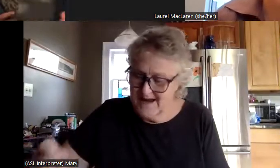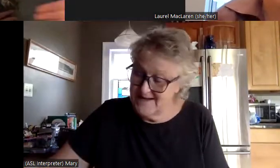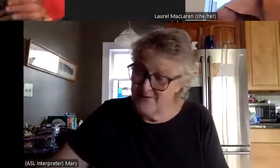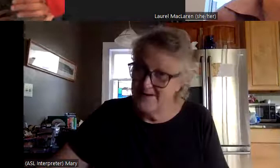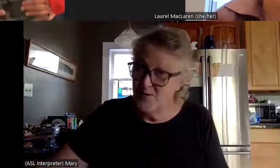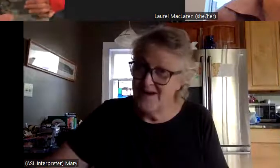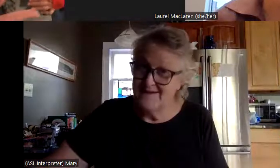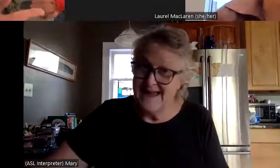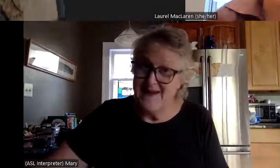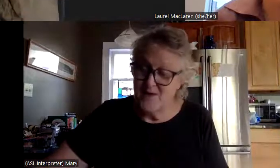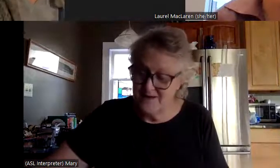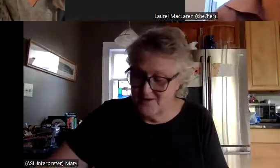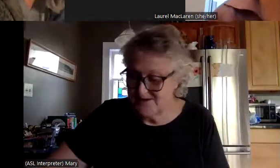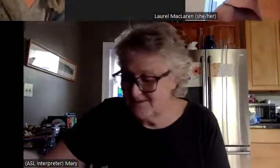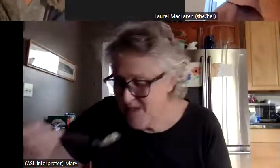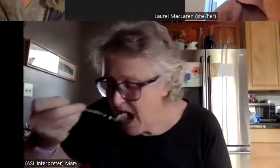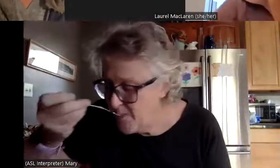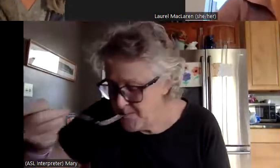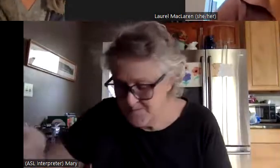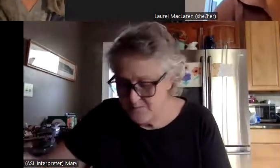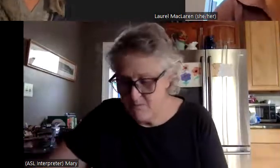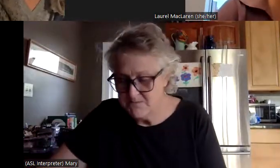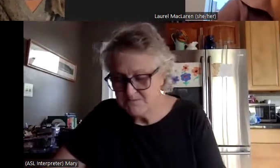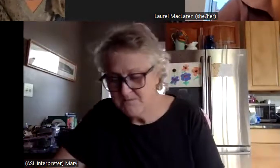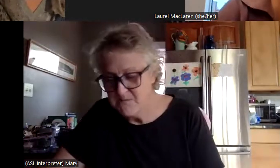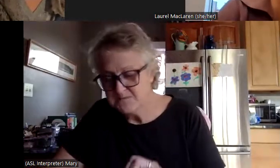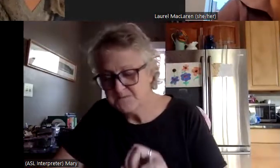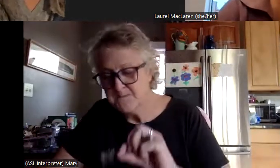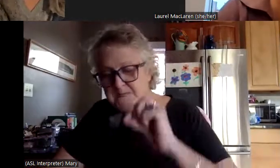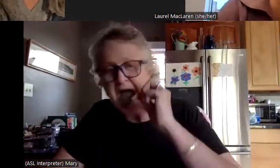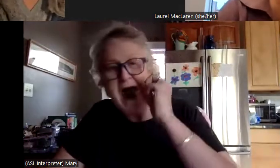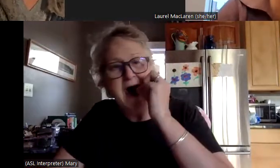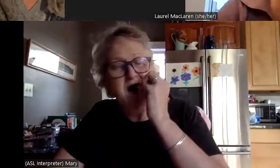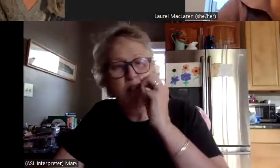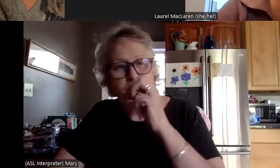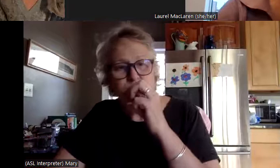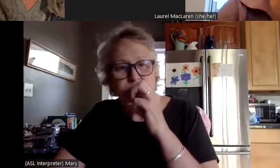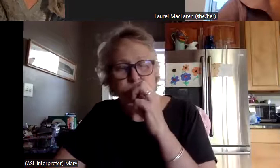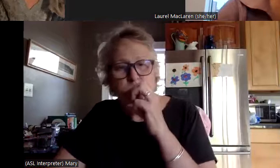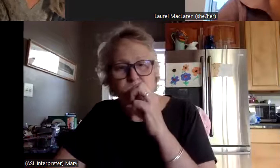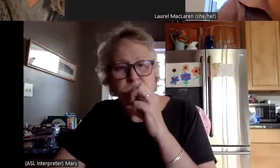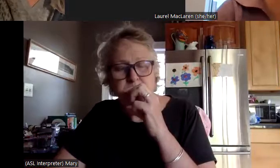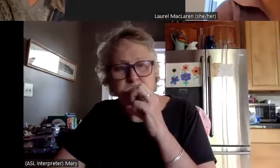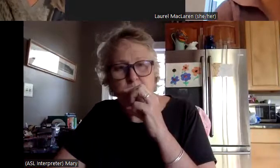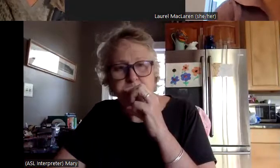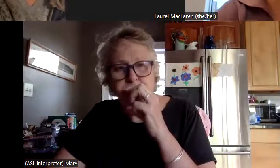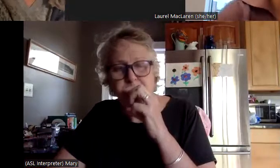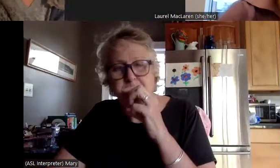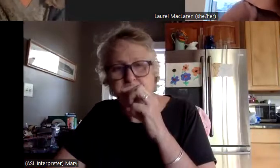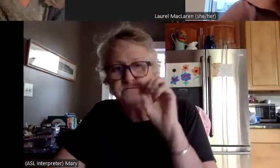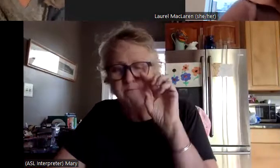Oh my I definitely gosh. don't I weigh don't think I anywhere knew close. about this, Dana, that you were having this invasive procedure. I know you've had neck pain, but I didn't